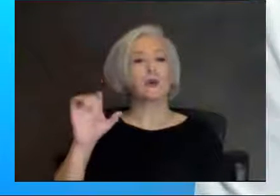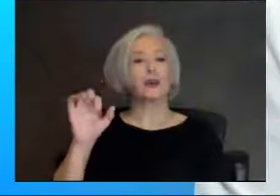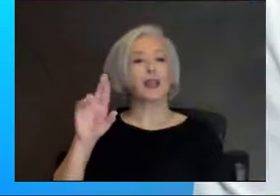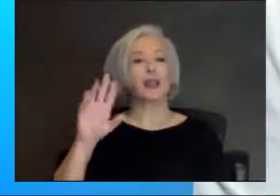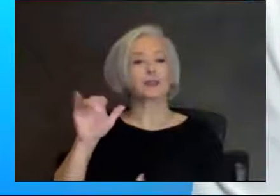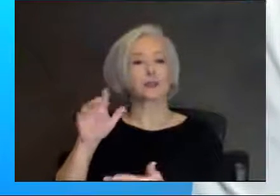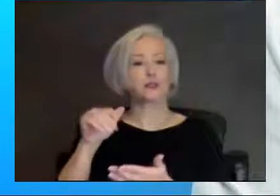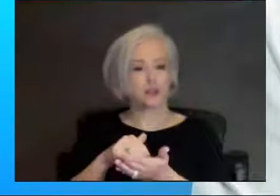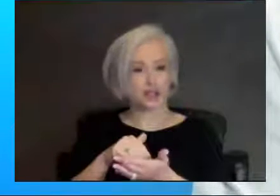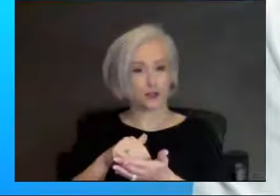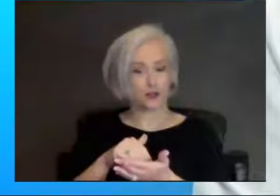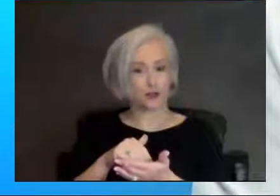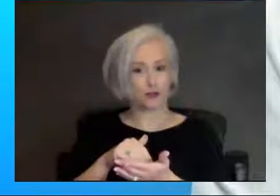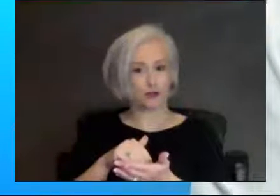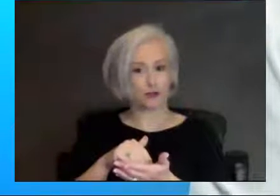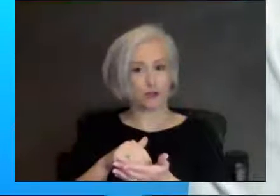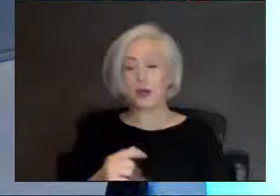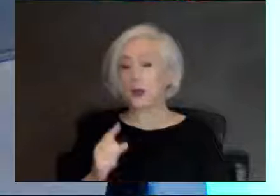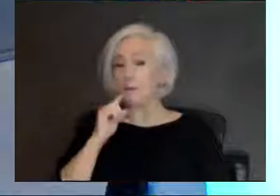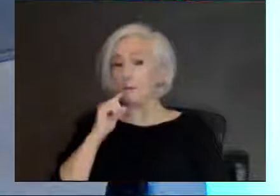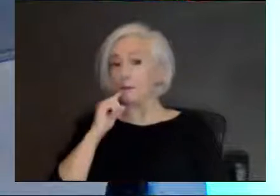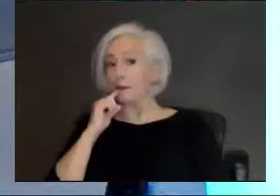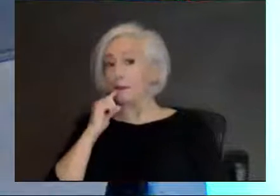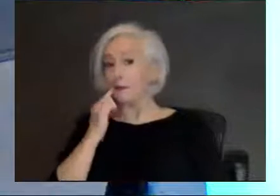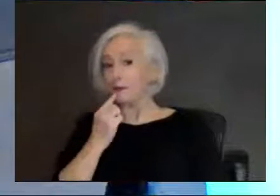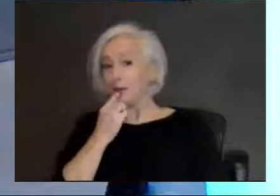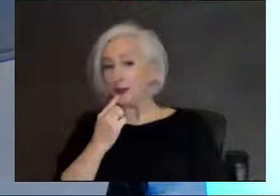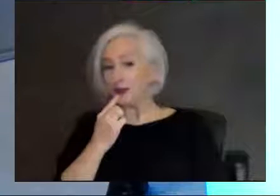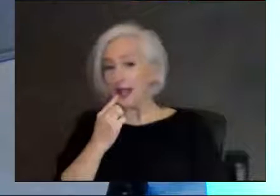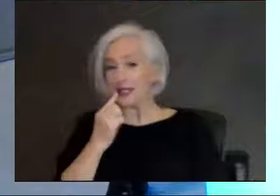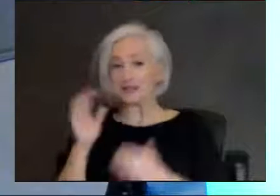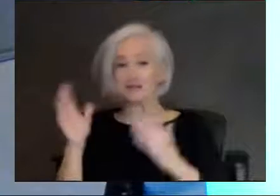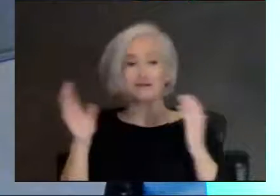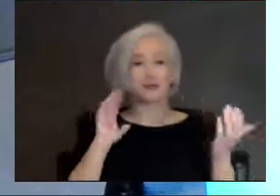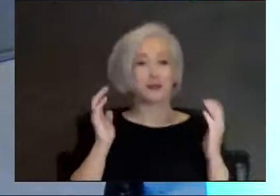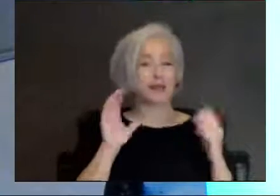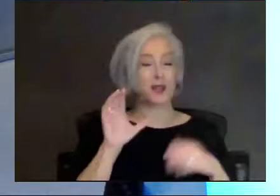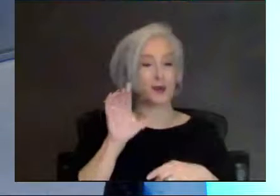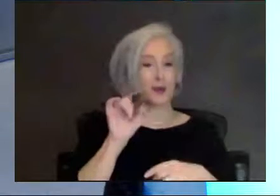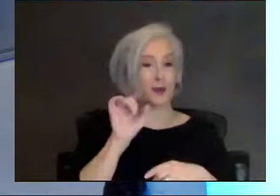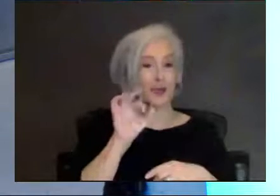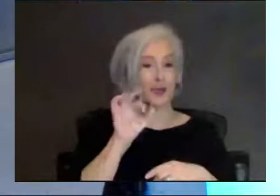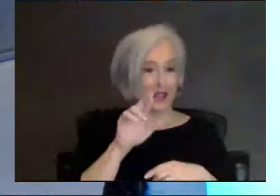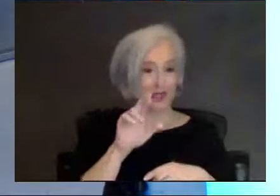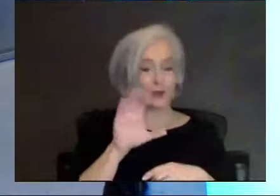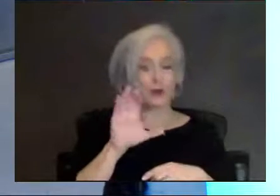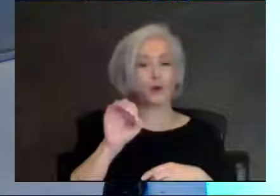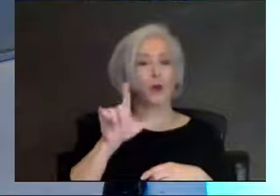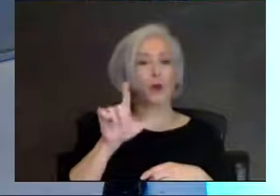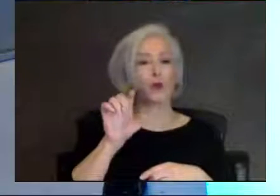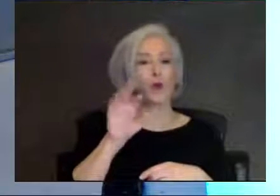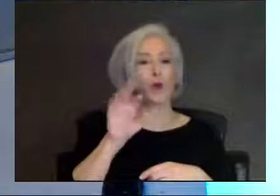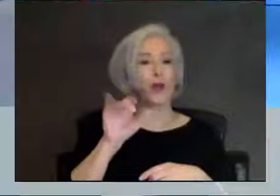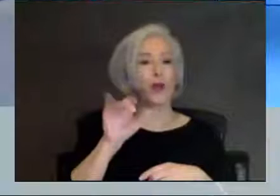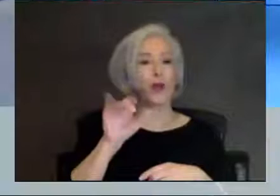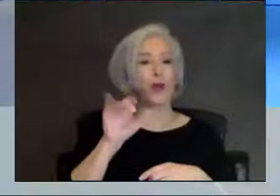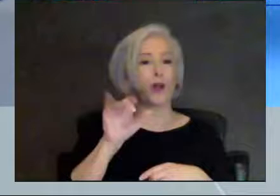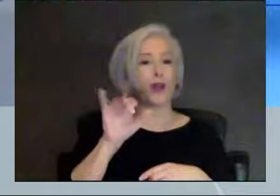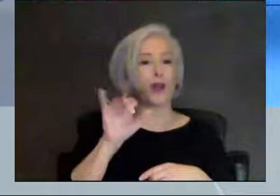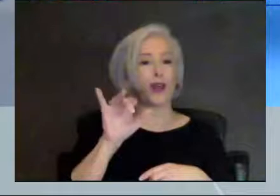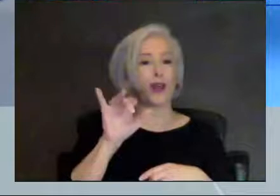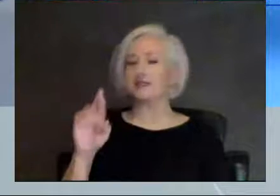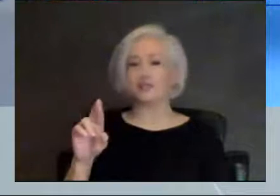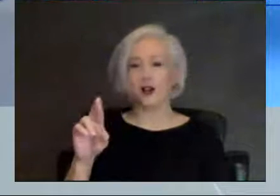cancer connection is researcher Dr. Prasad Dandawante. Hello. Also joining us is Kathy Benich,